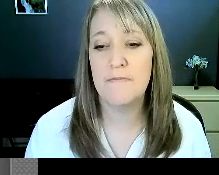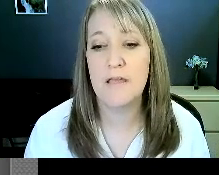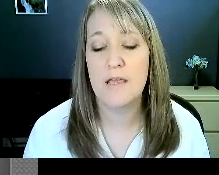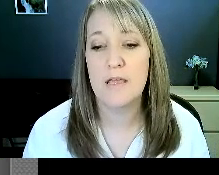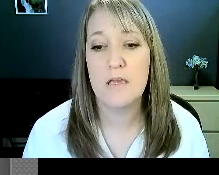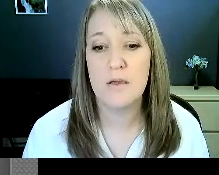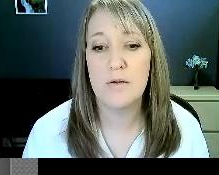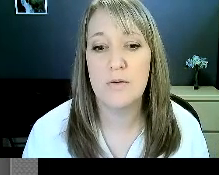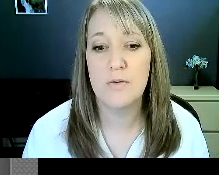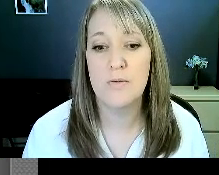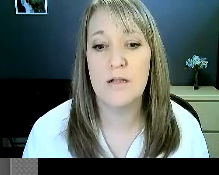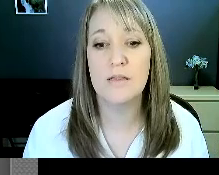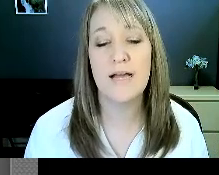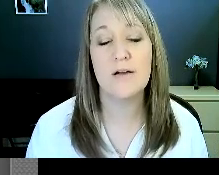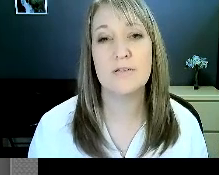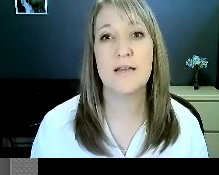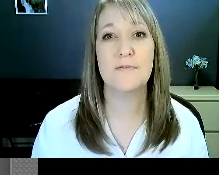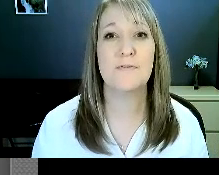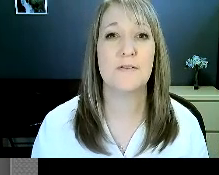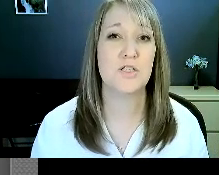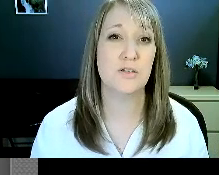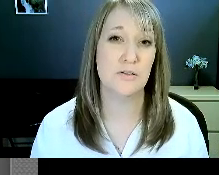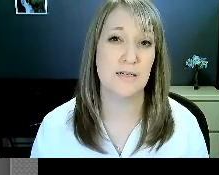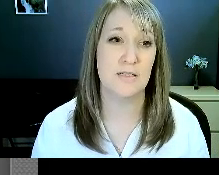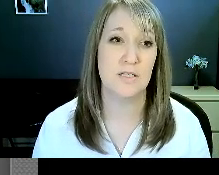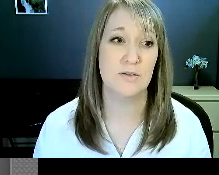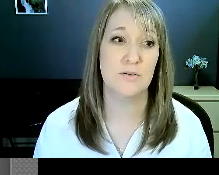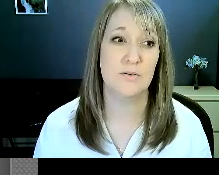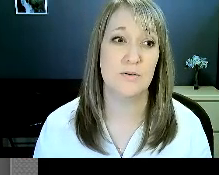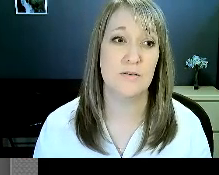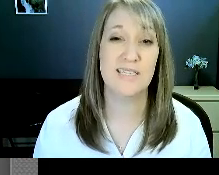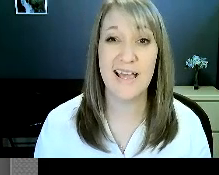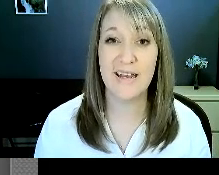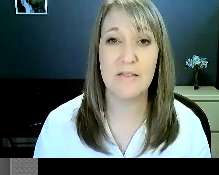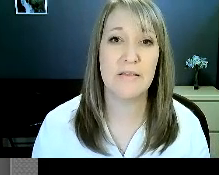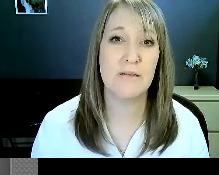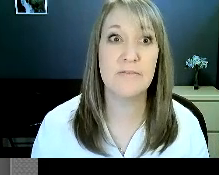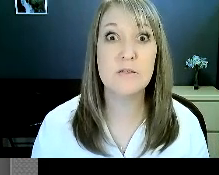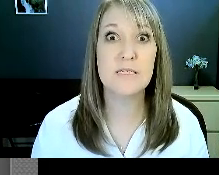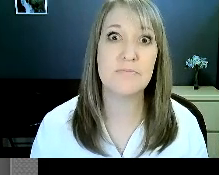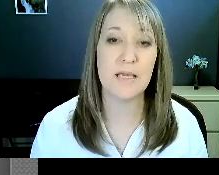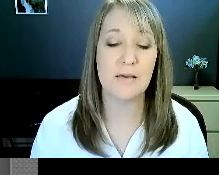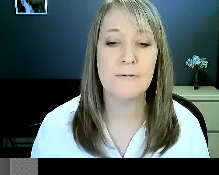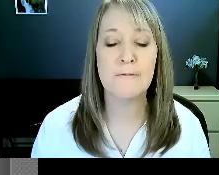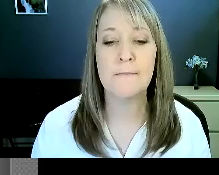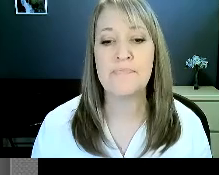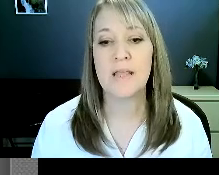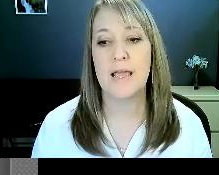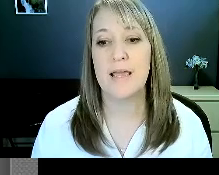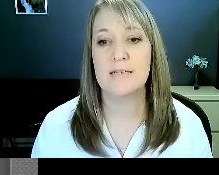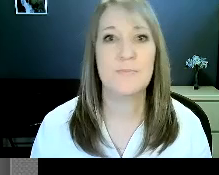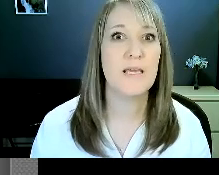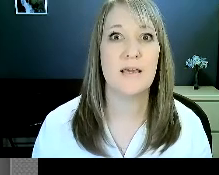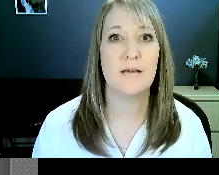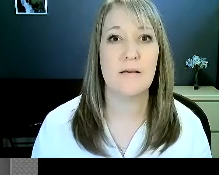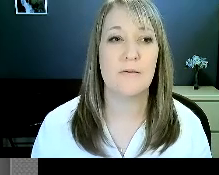if you allow deaf children to sign, then they would never learn to speak.